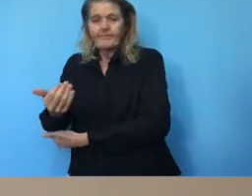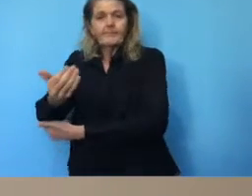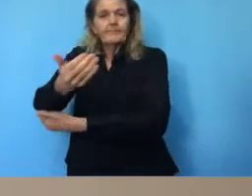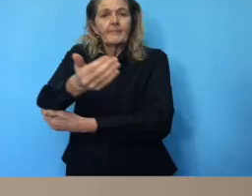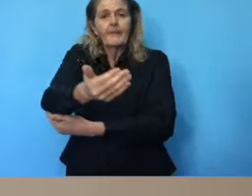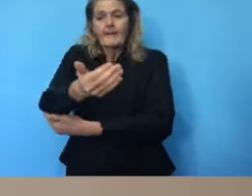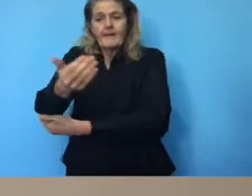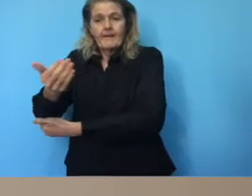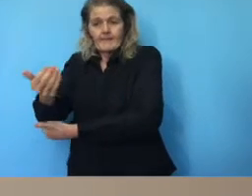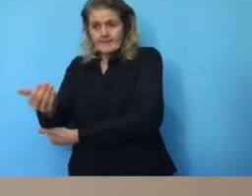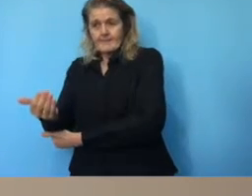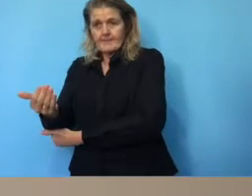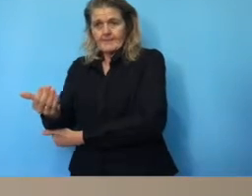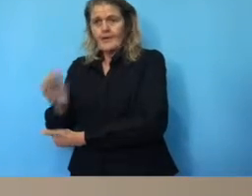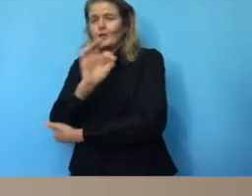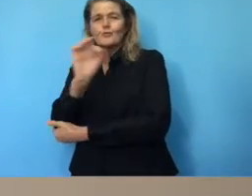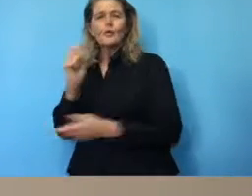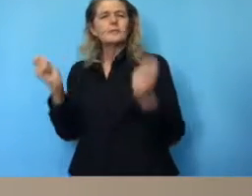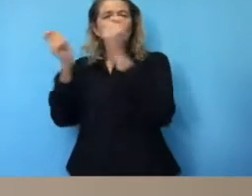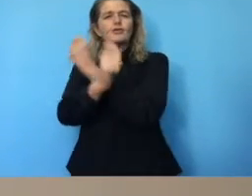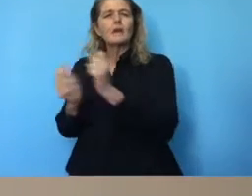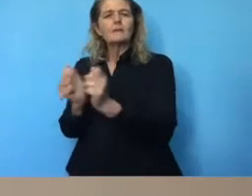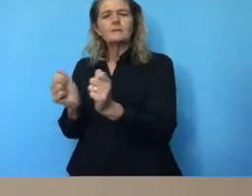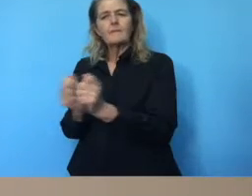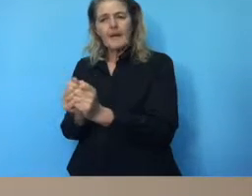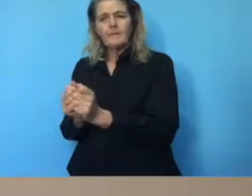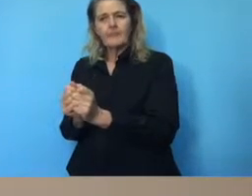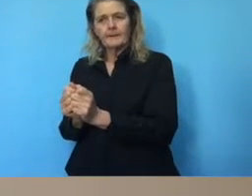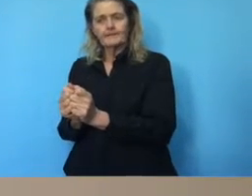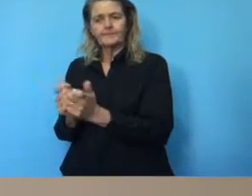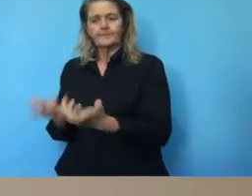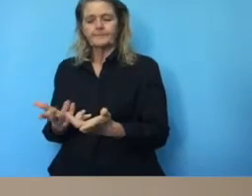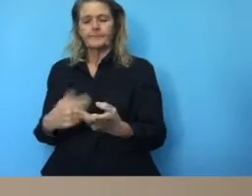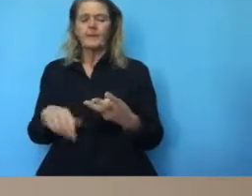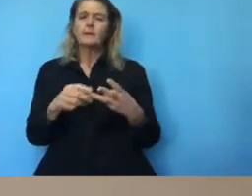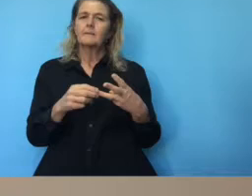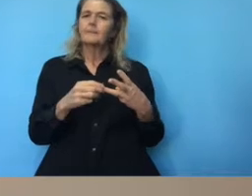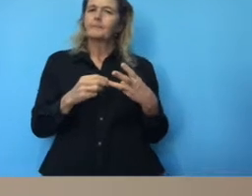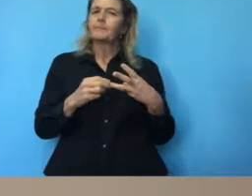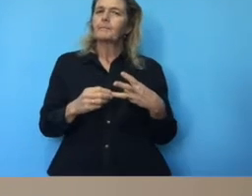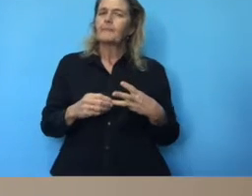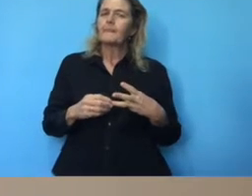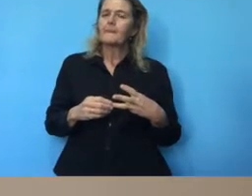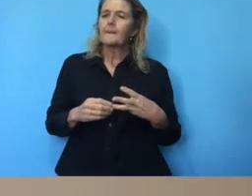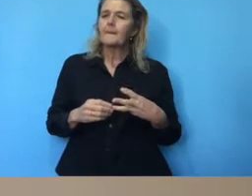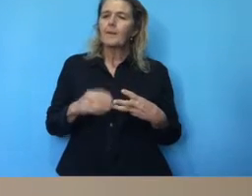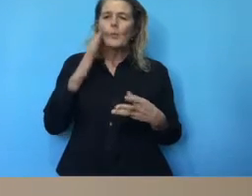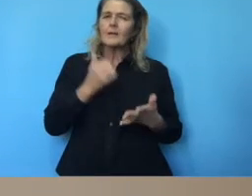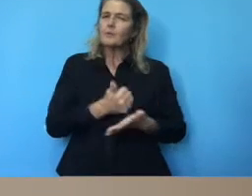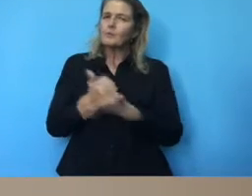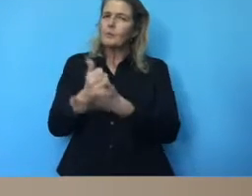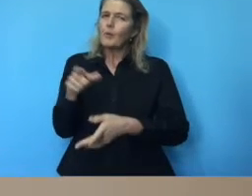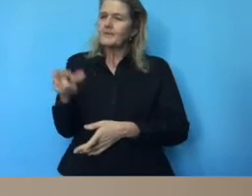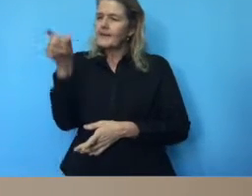yeah, I really want the papers to stay the same way with how they started. Also, when you are working with someone, just be mindful